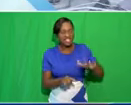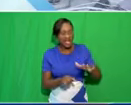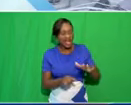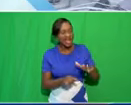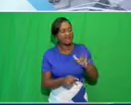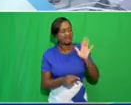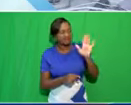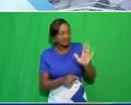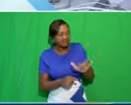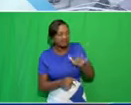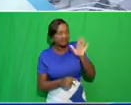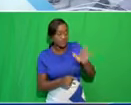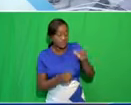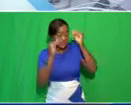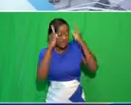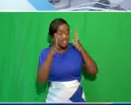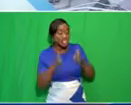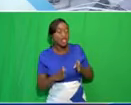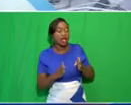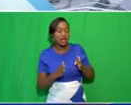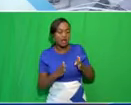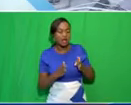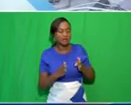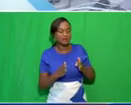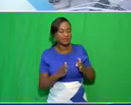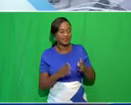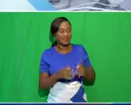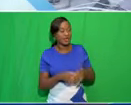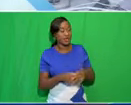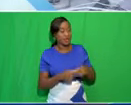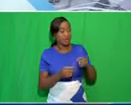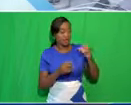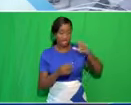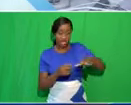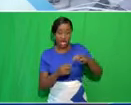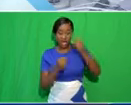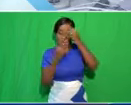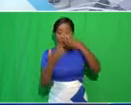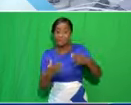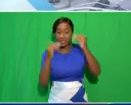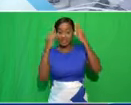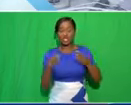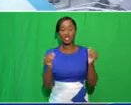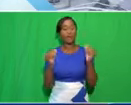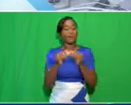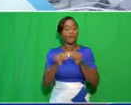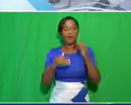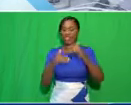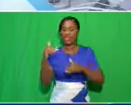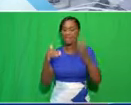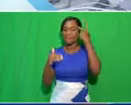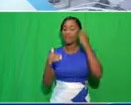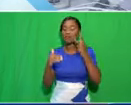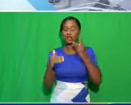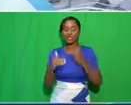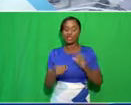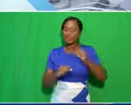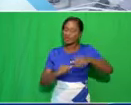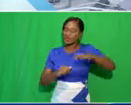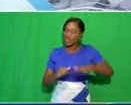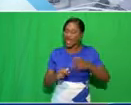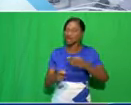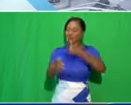to the mother, to the teacher, even more than they listen to the mother sometimes. So there's a great reserve of respect for the teacher. And